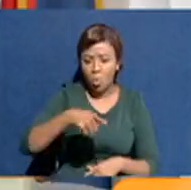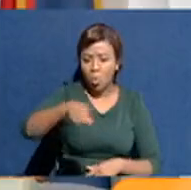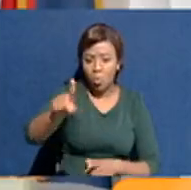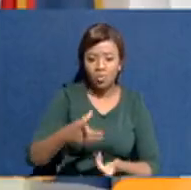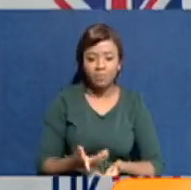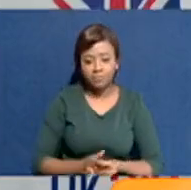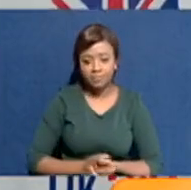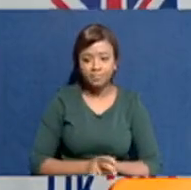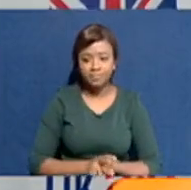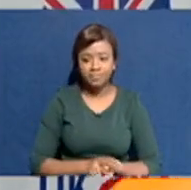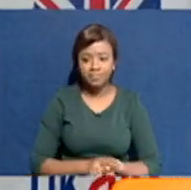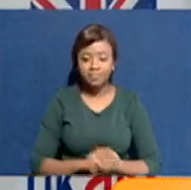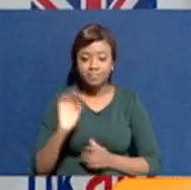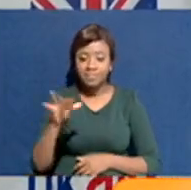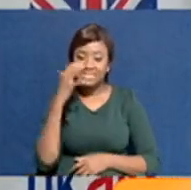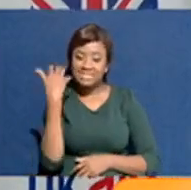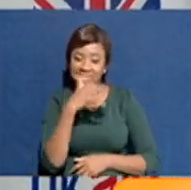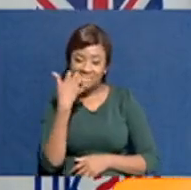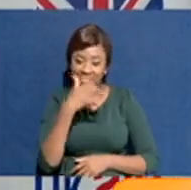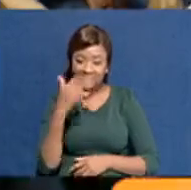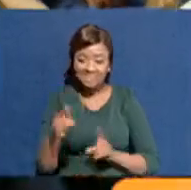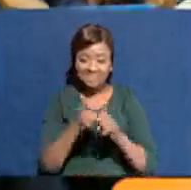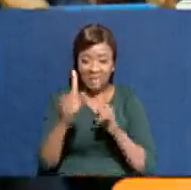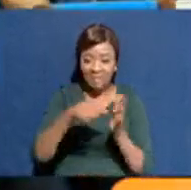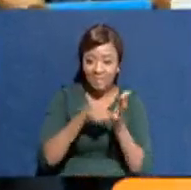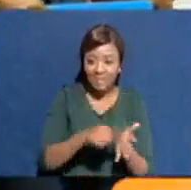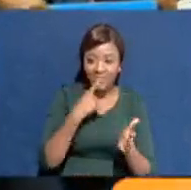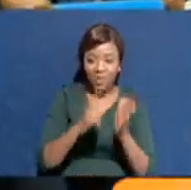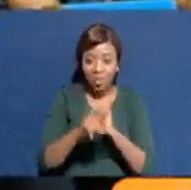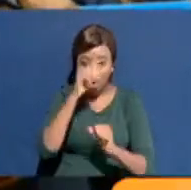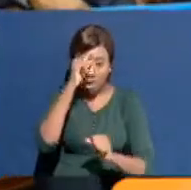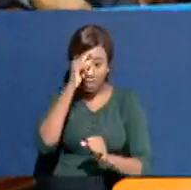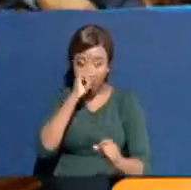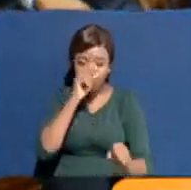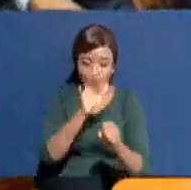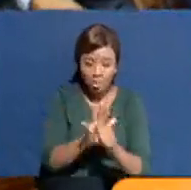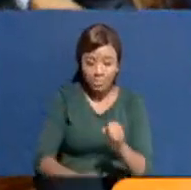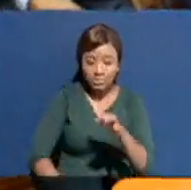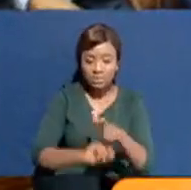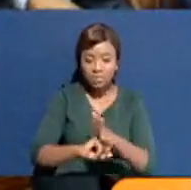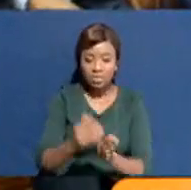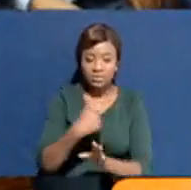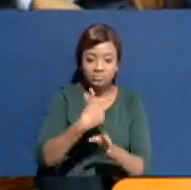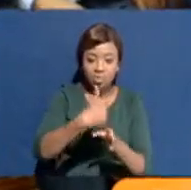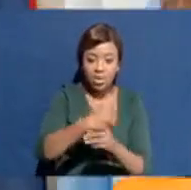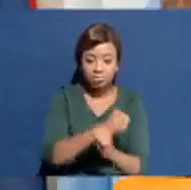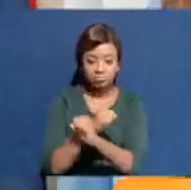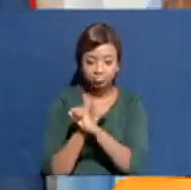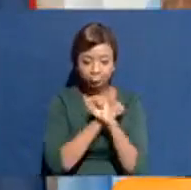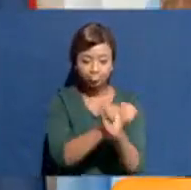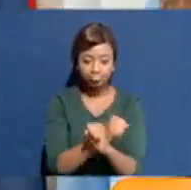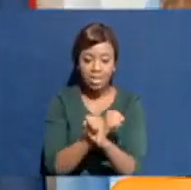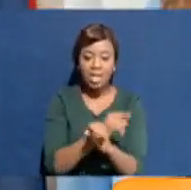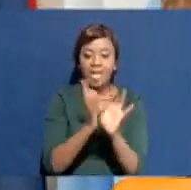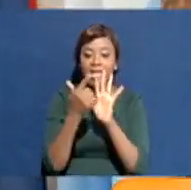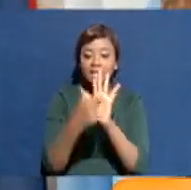the project. Deputy President Rigathi Gachagua stating the government's commitment in securing the border. Infrastructural